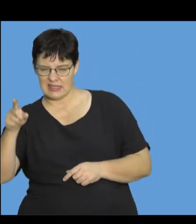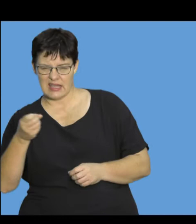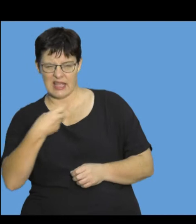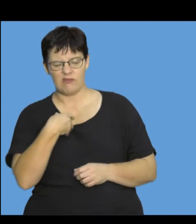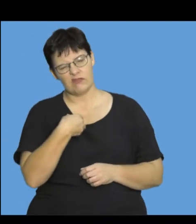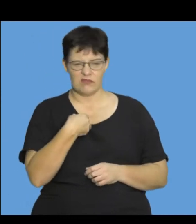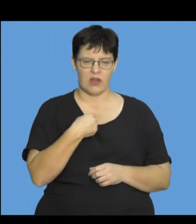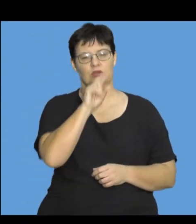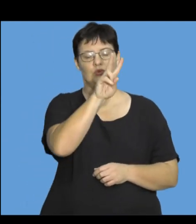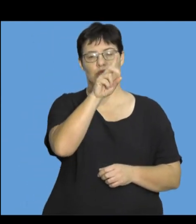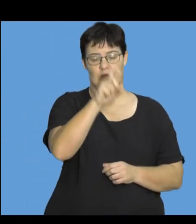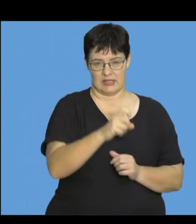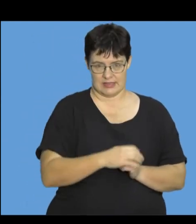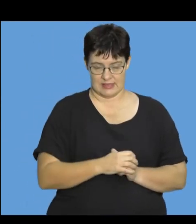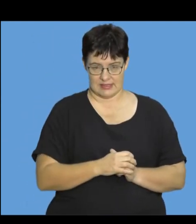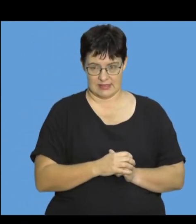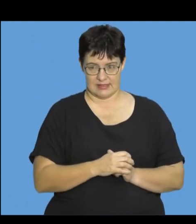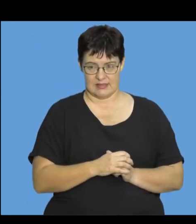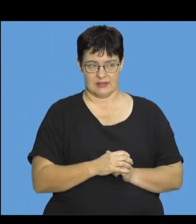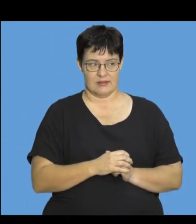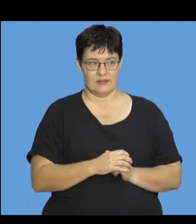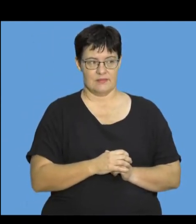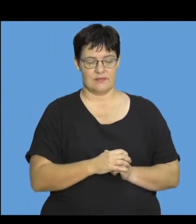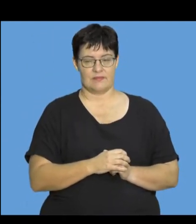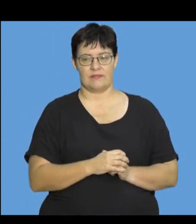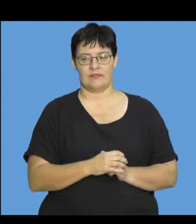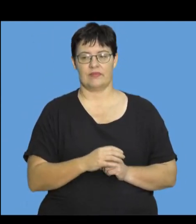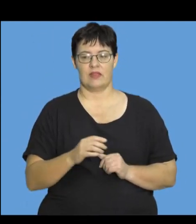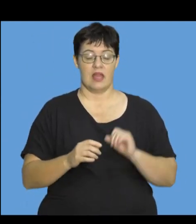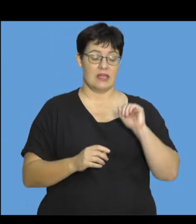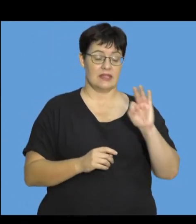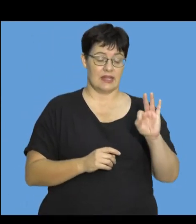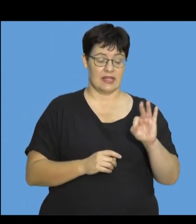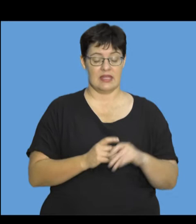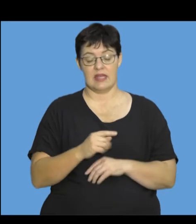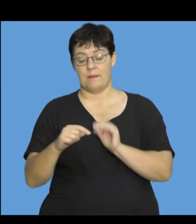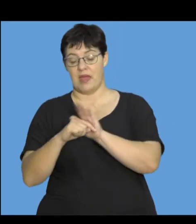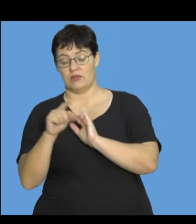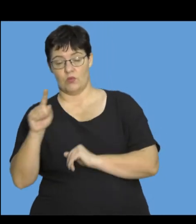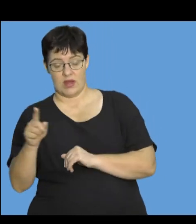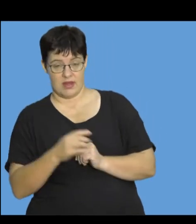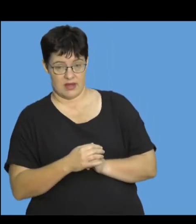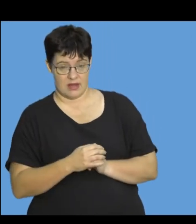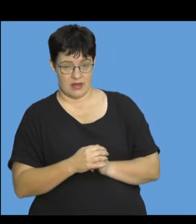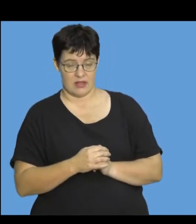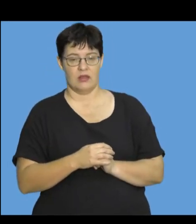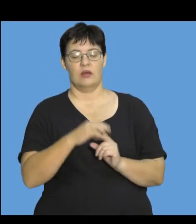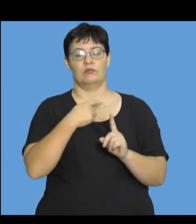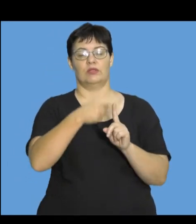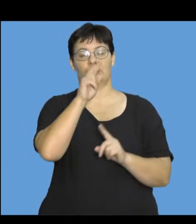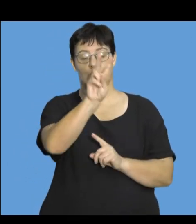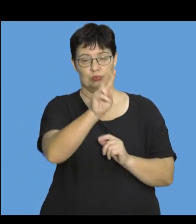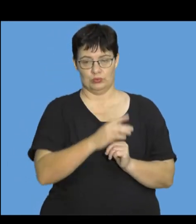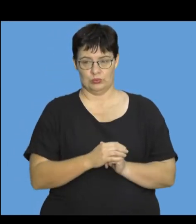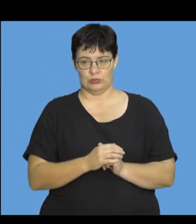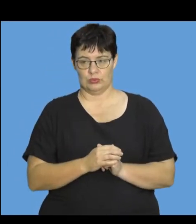me just 2x, so I will have 2x there. This 3 and that minus 1 will give me